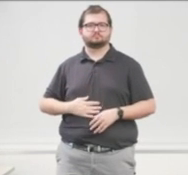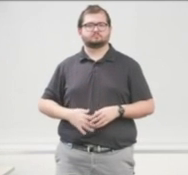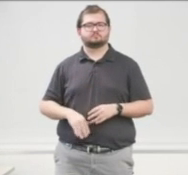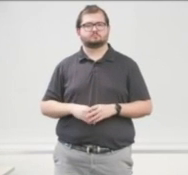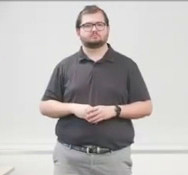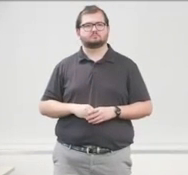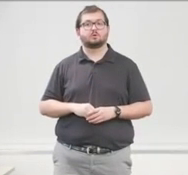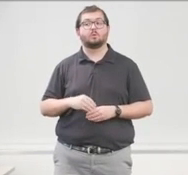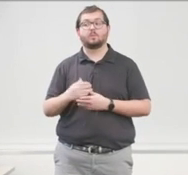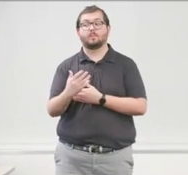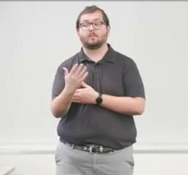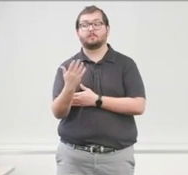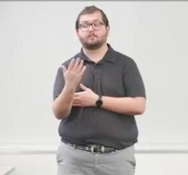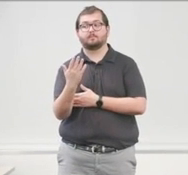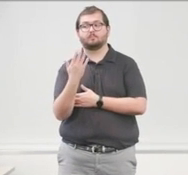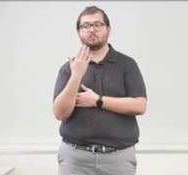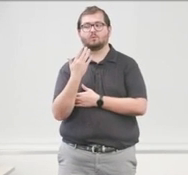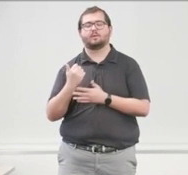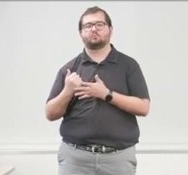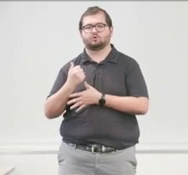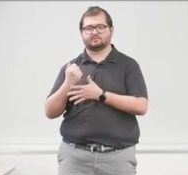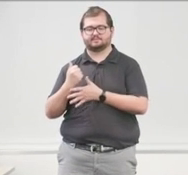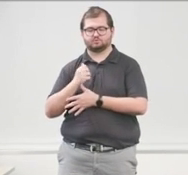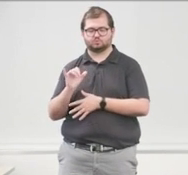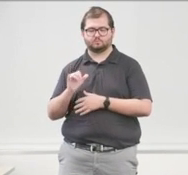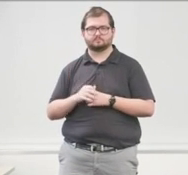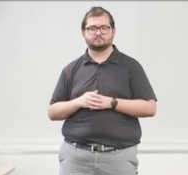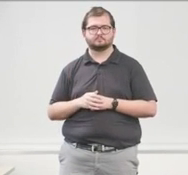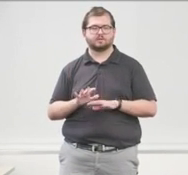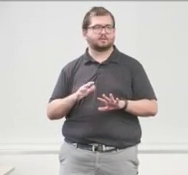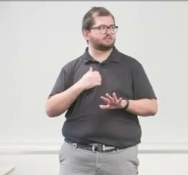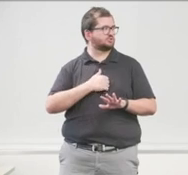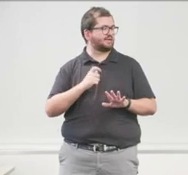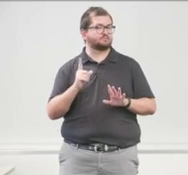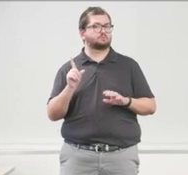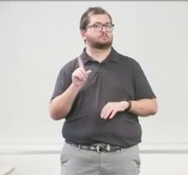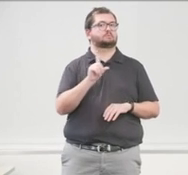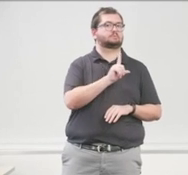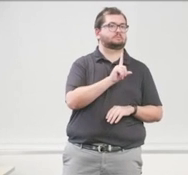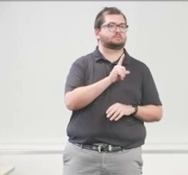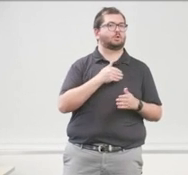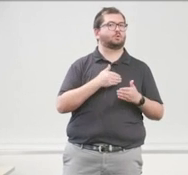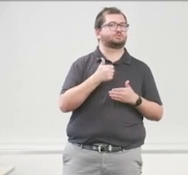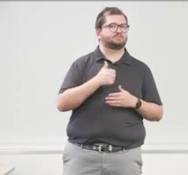So in the morning, we had table discussions. Sorry, I have to get closer so I can read.